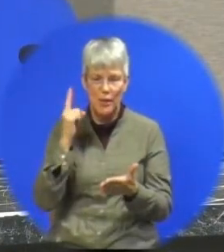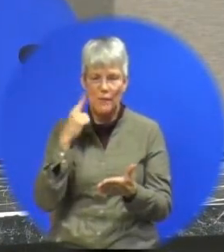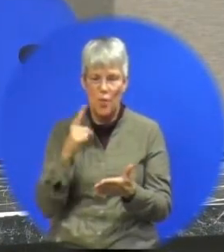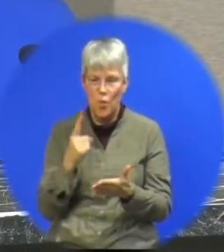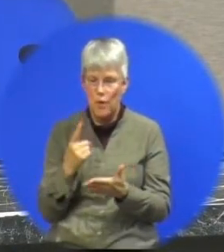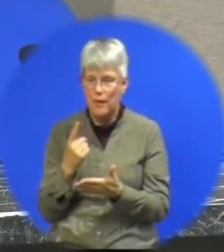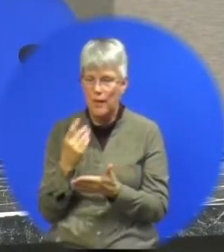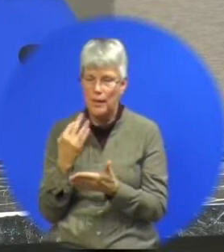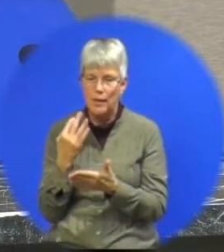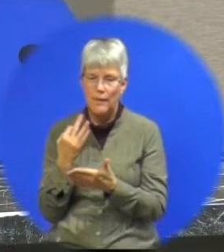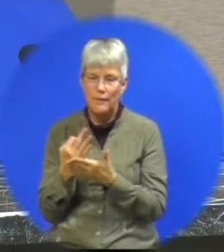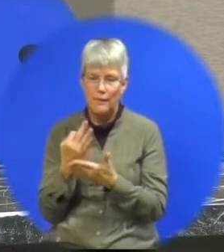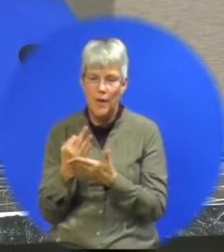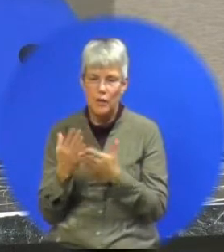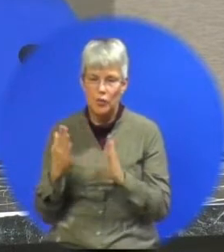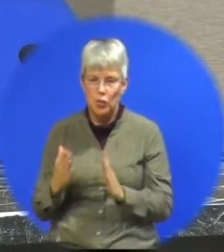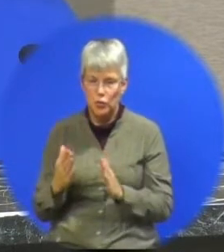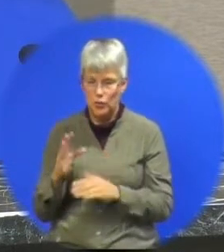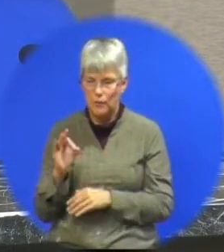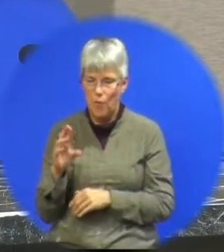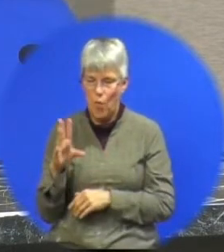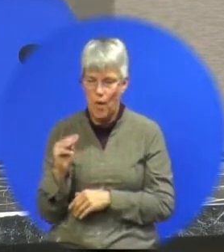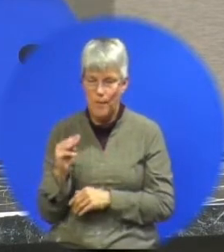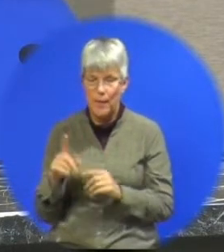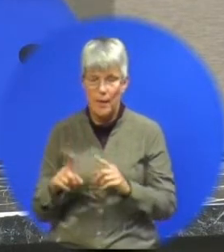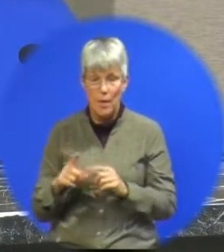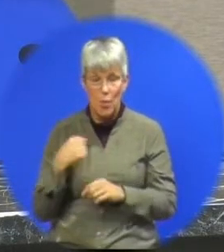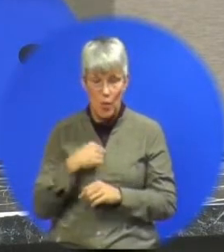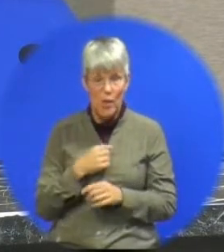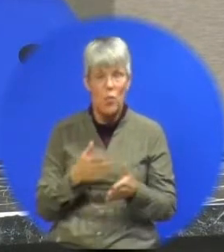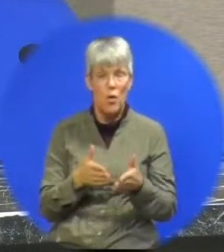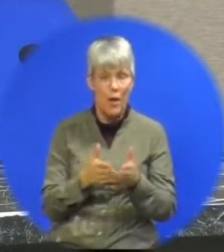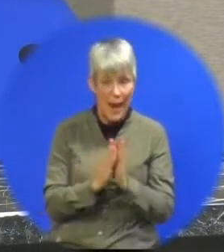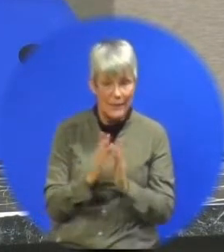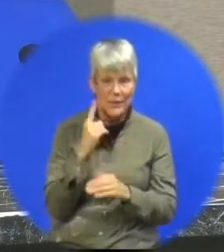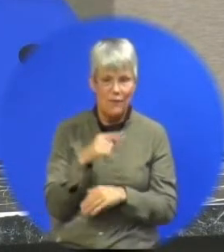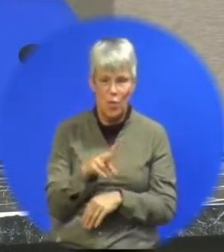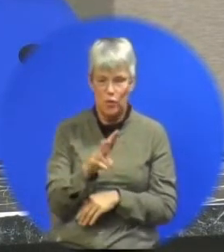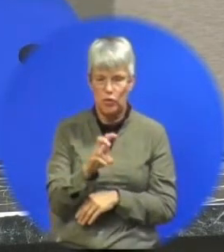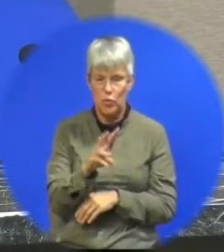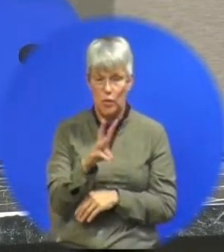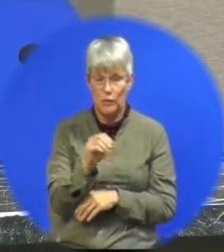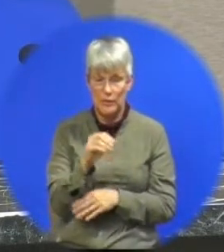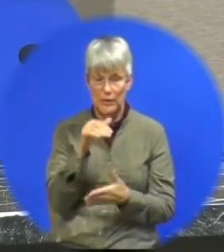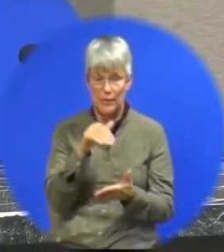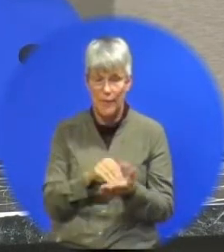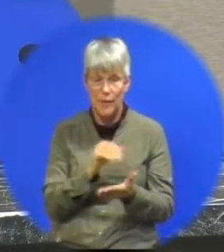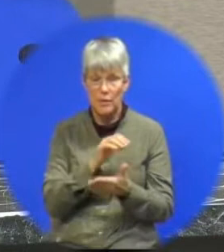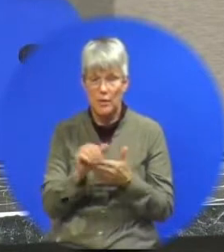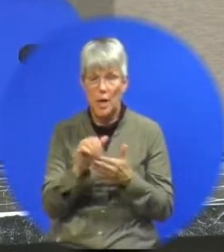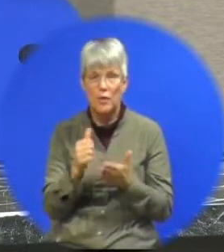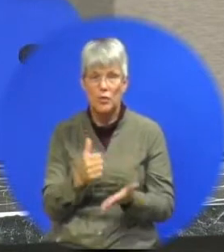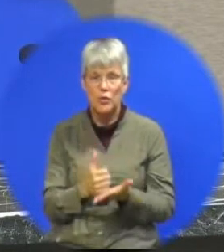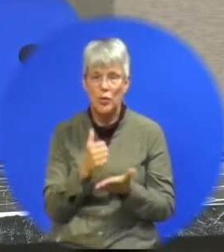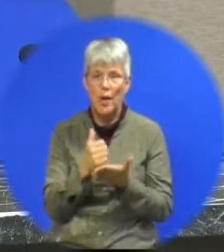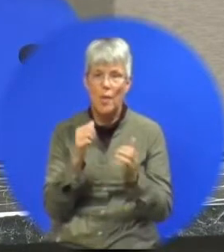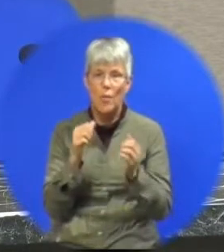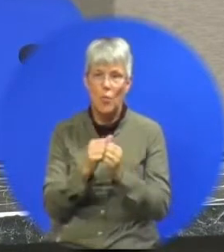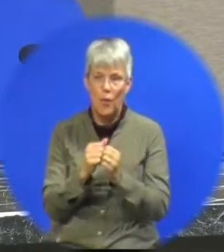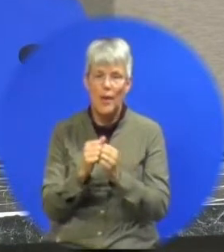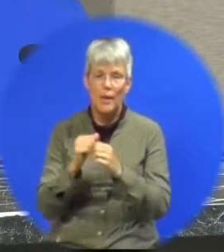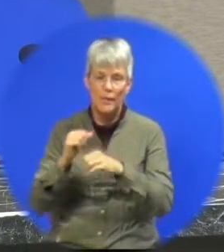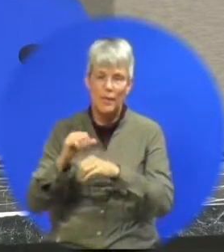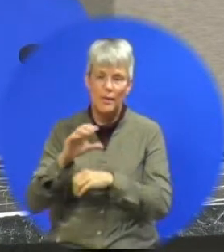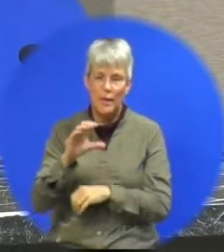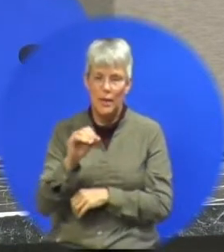Forum. And although we were asking for $260,000 to help with the upfit cost, and